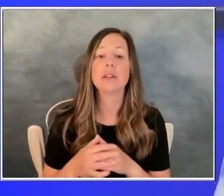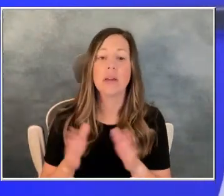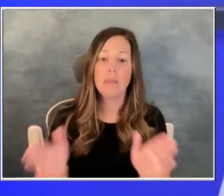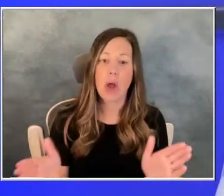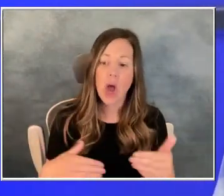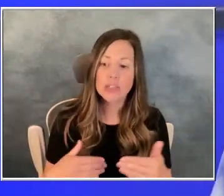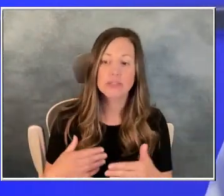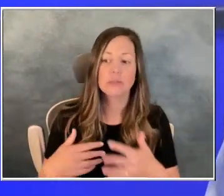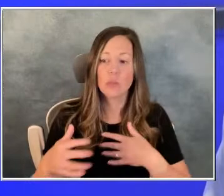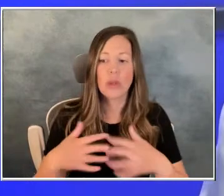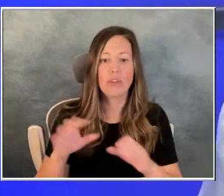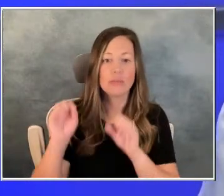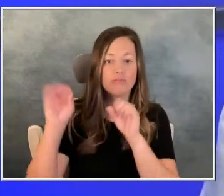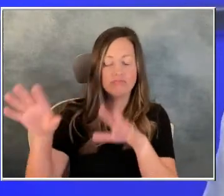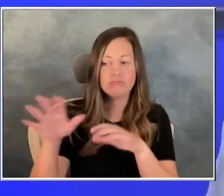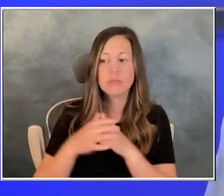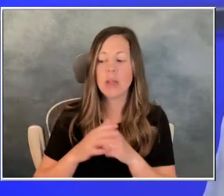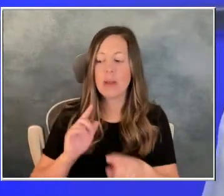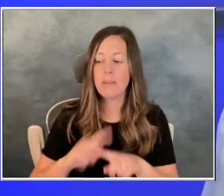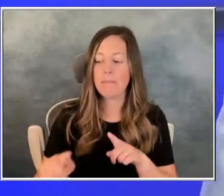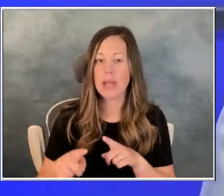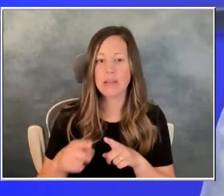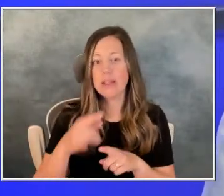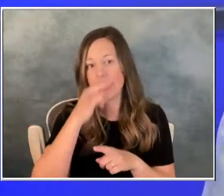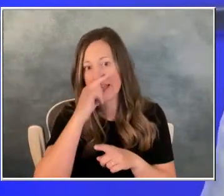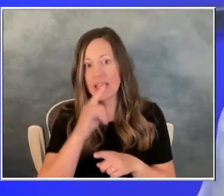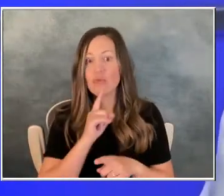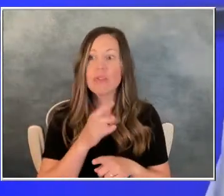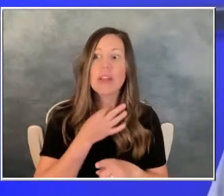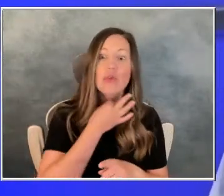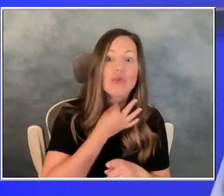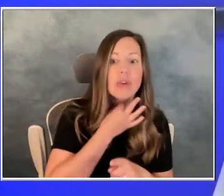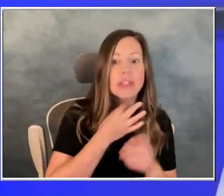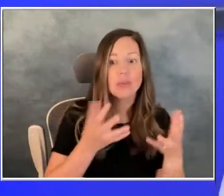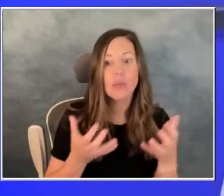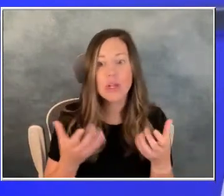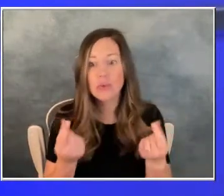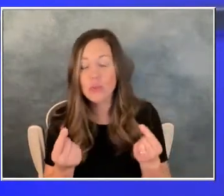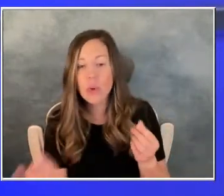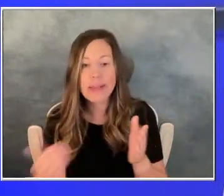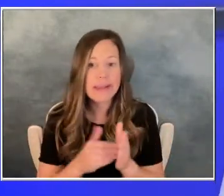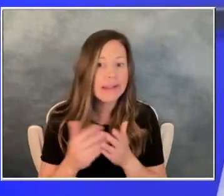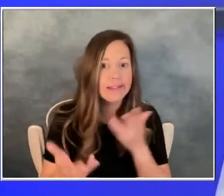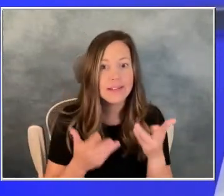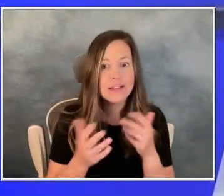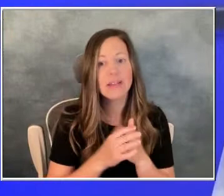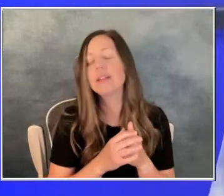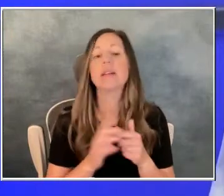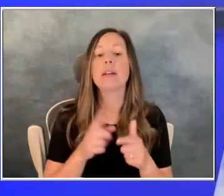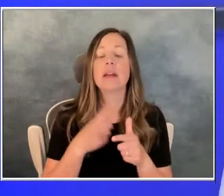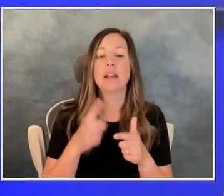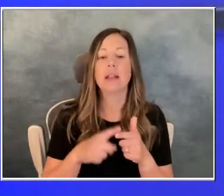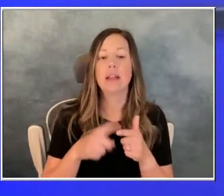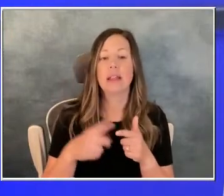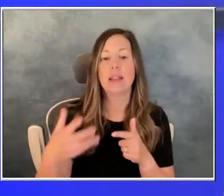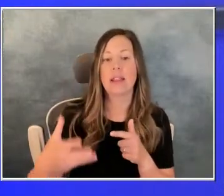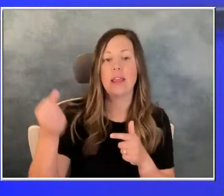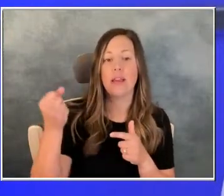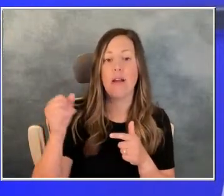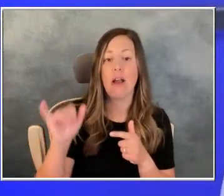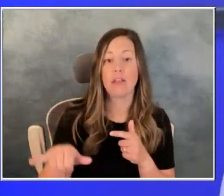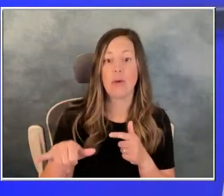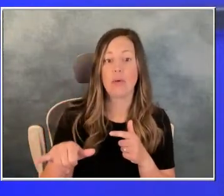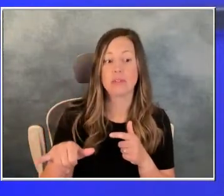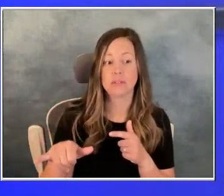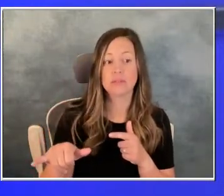the boys were just curious, wanted to do it again, and then got hold of those M80, tried to kind of light